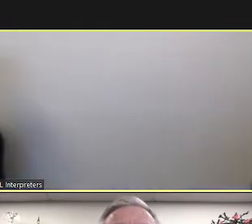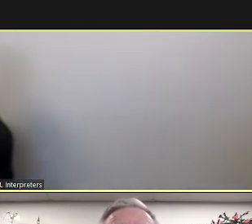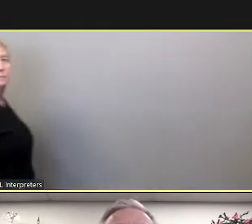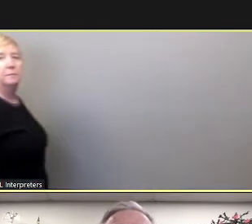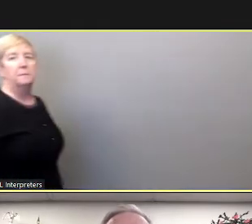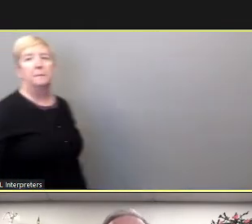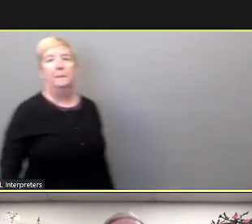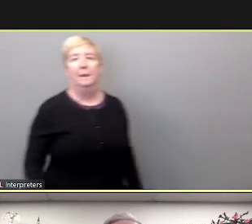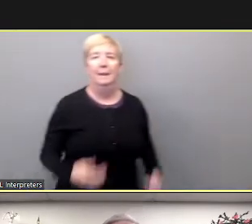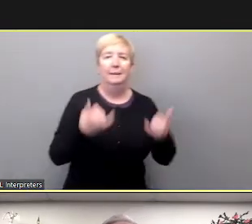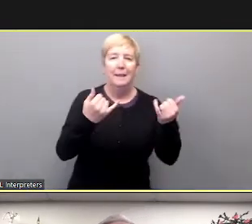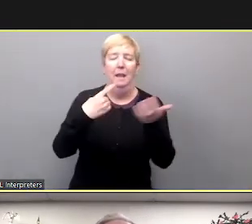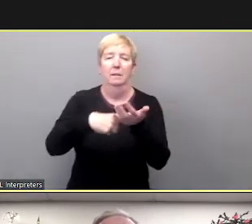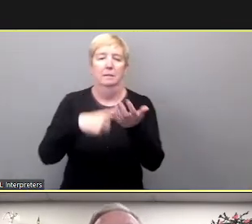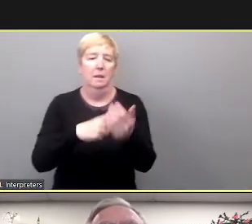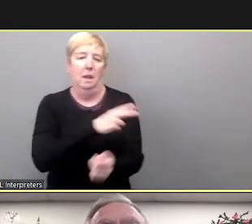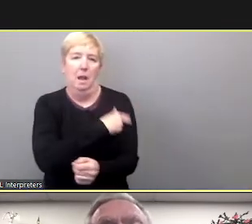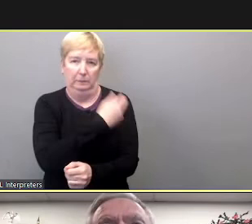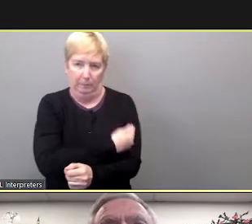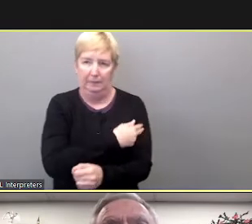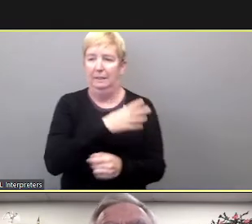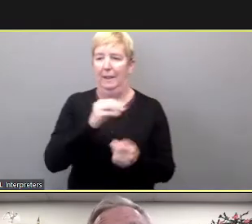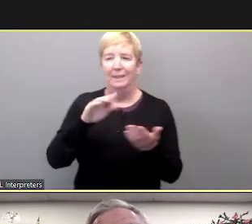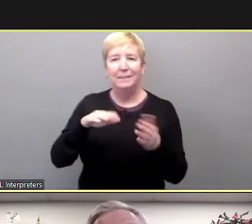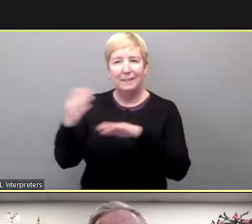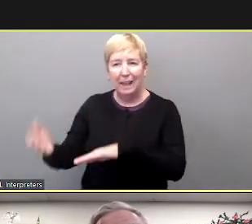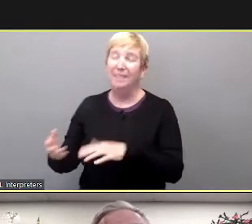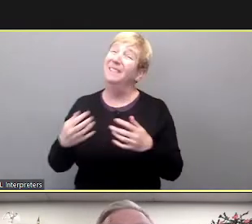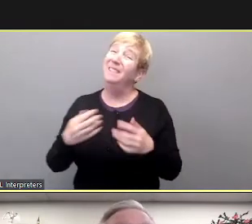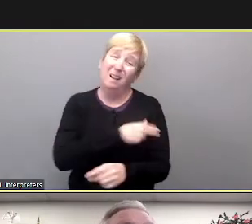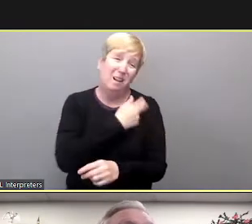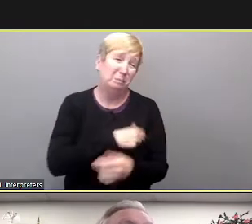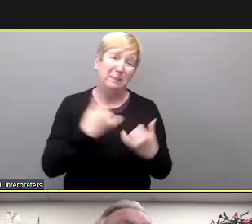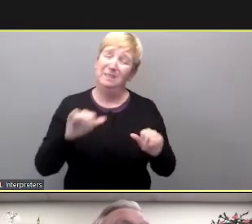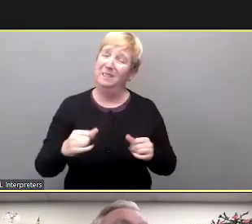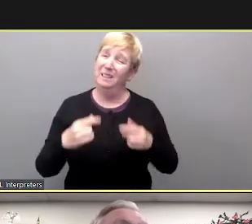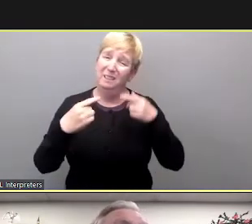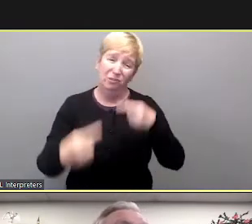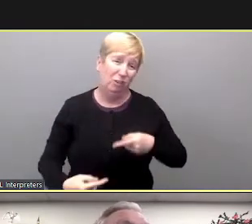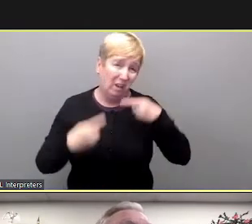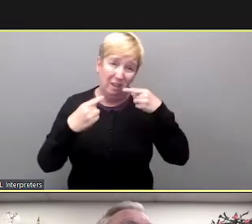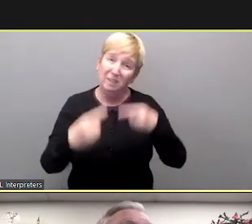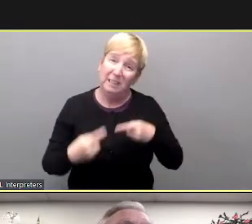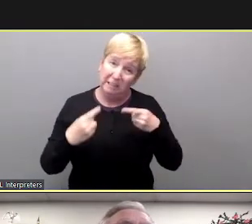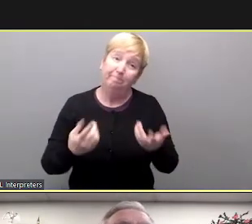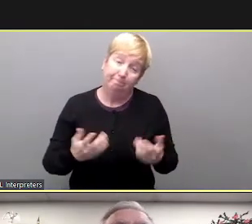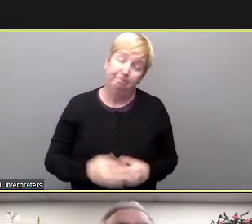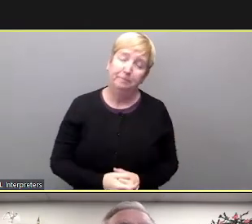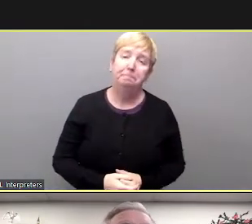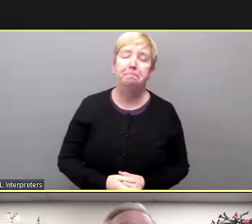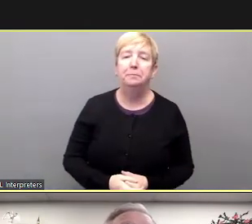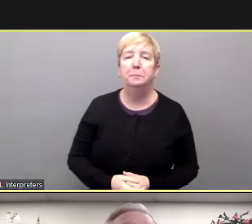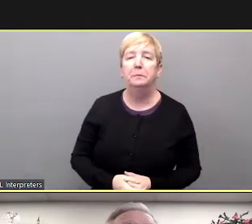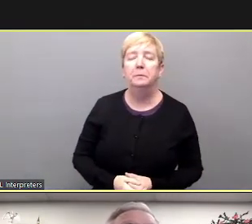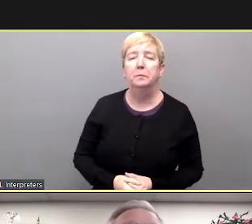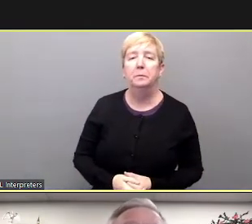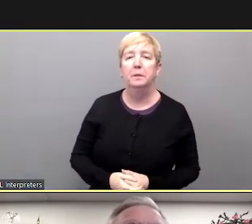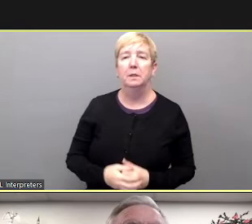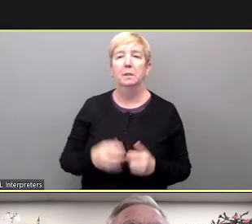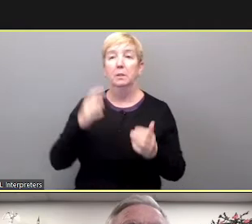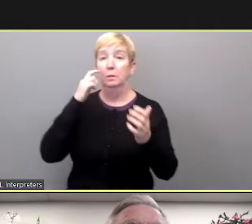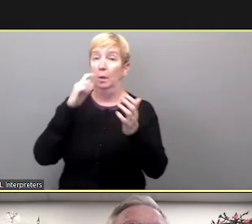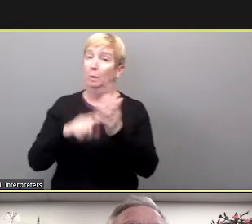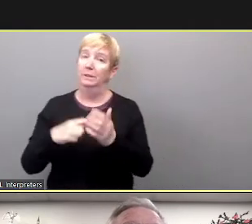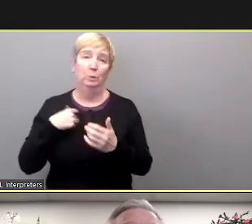Hospitalizations and death, still struggling in our hospitals. Next slide, please. You can see that we continue